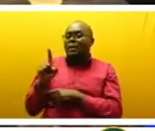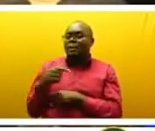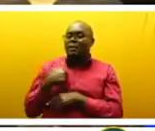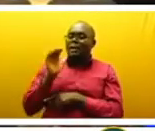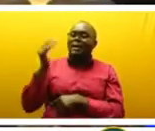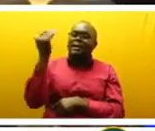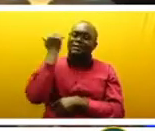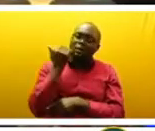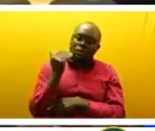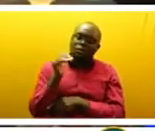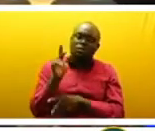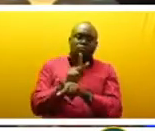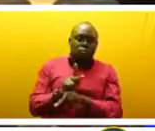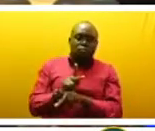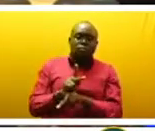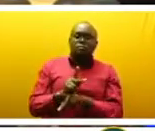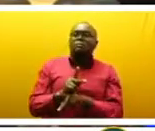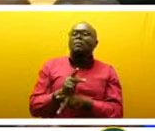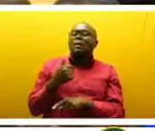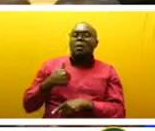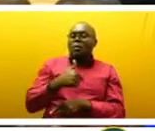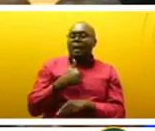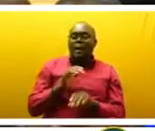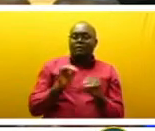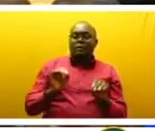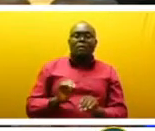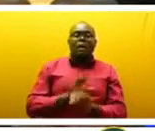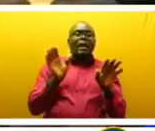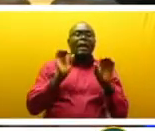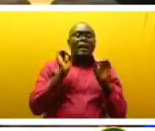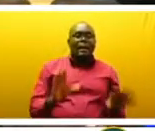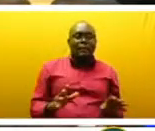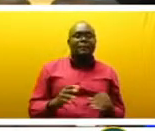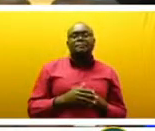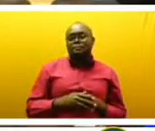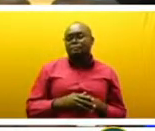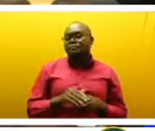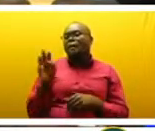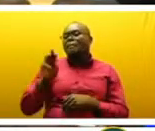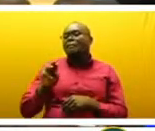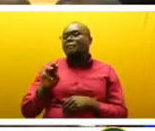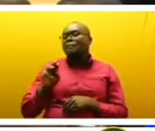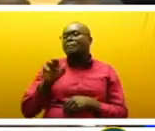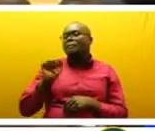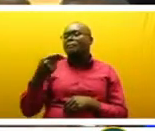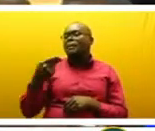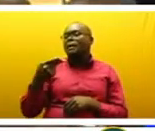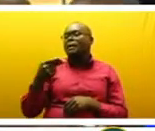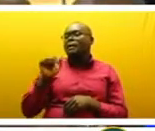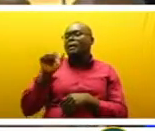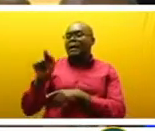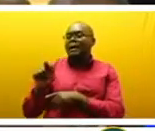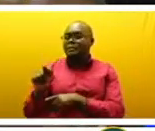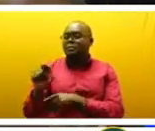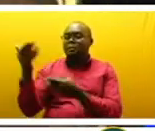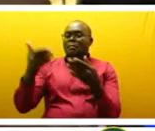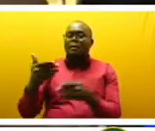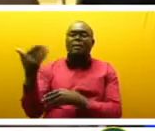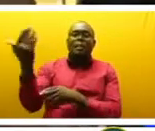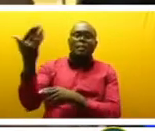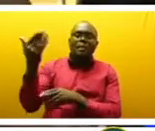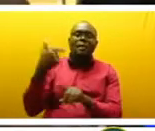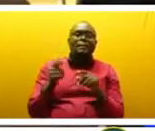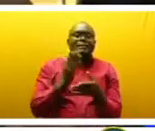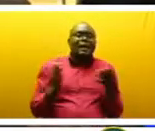my opinion, we do not have that. There's a lack of clarity. Mahat's presented figures, which I would say many of them were based